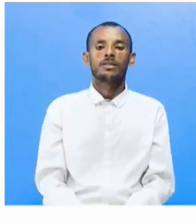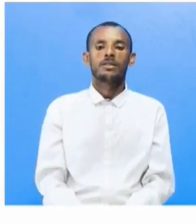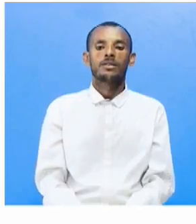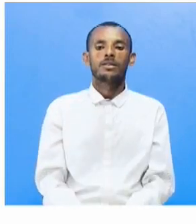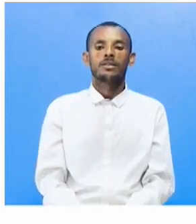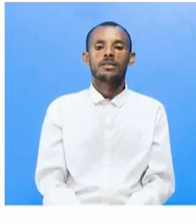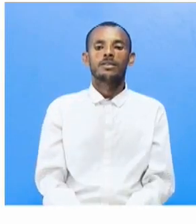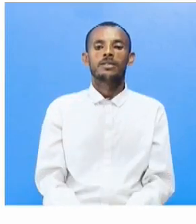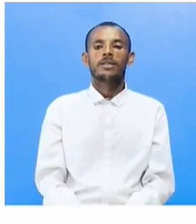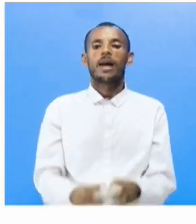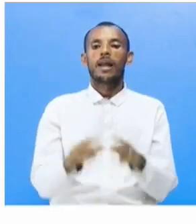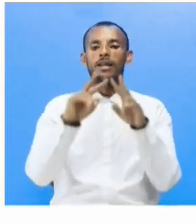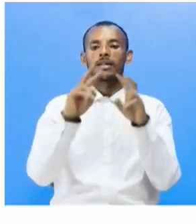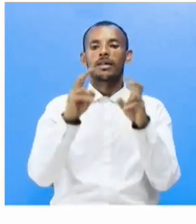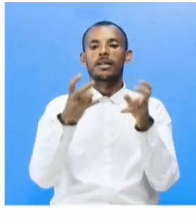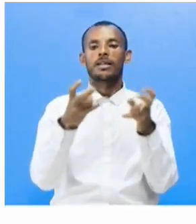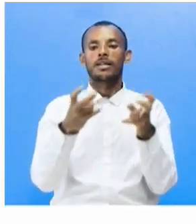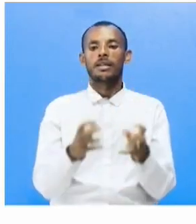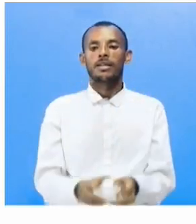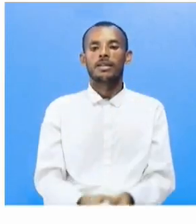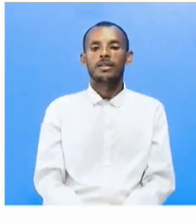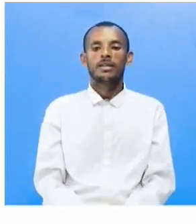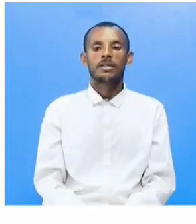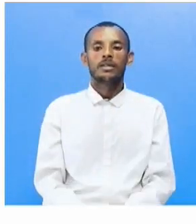an article